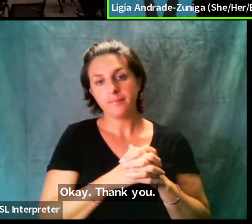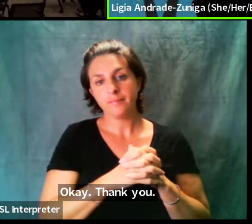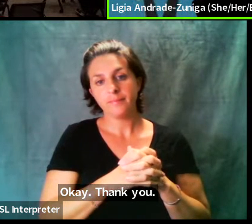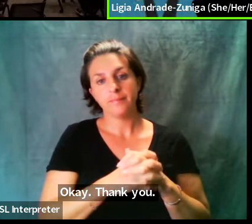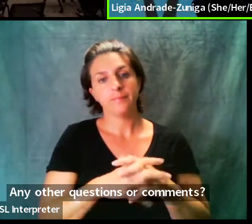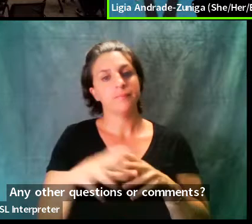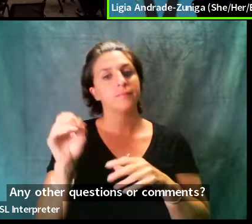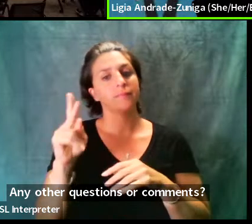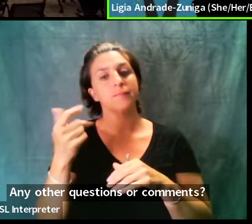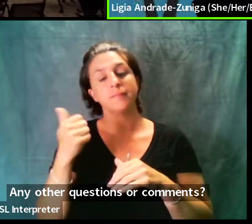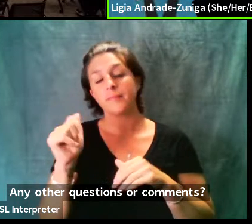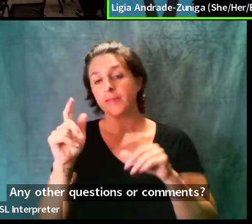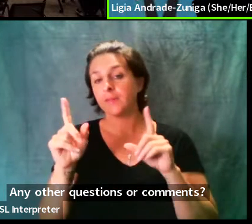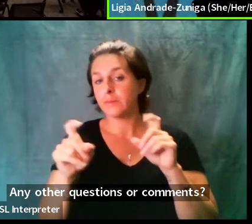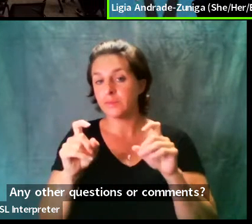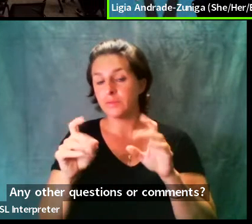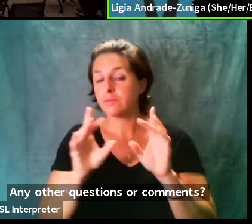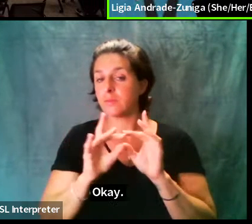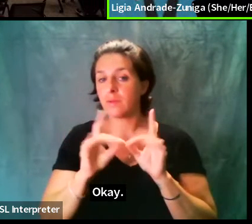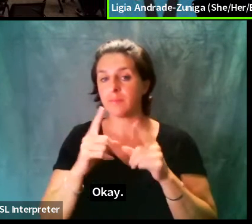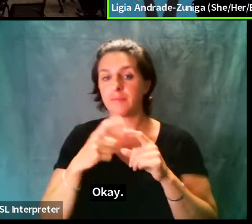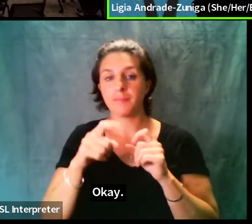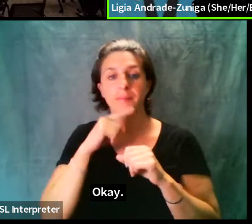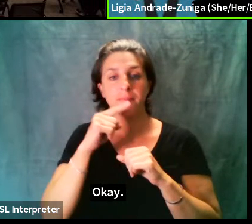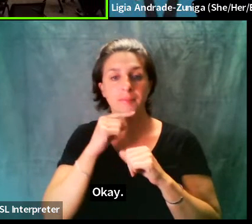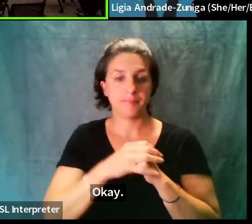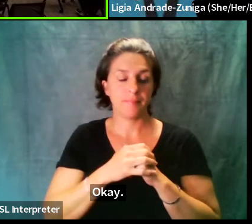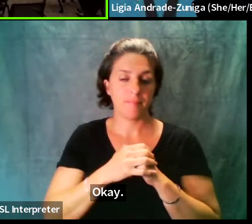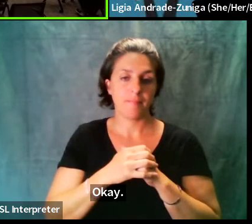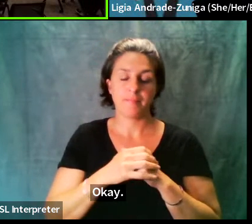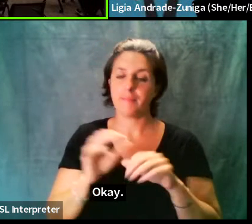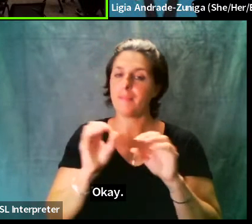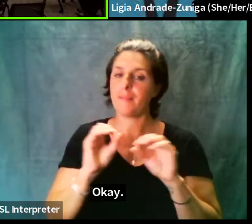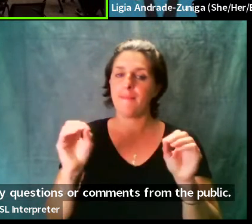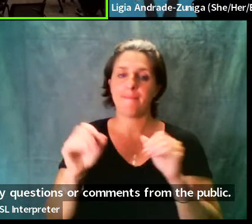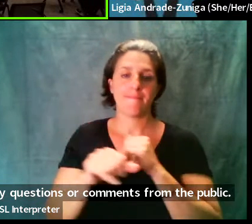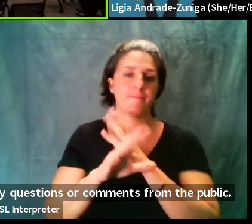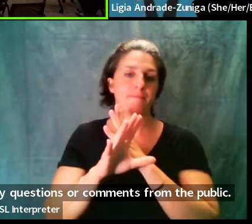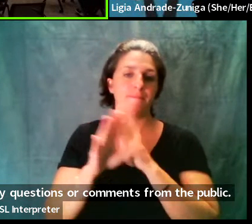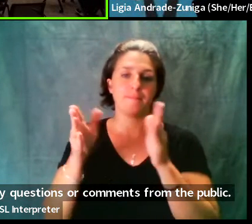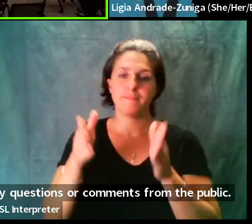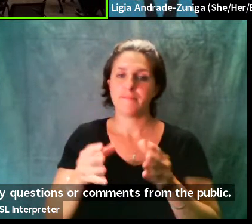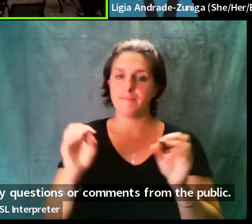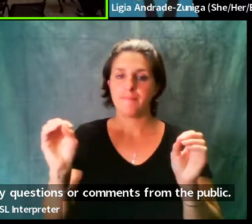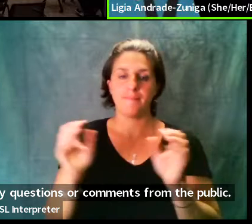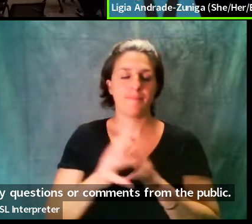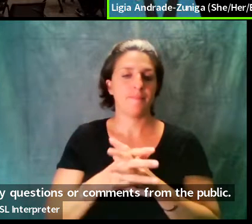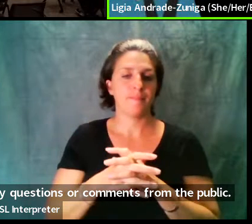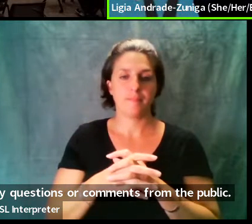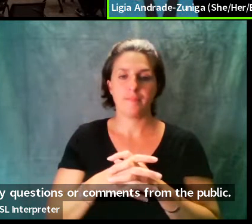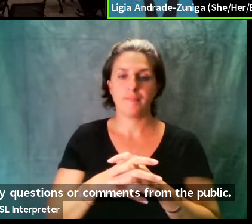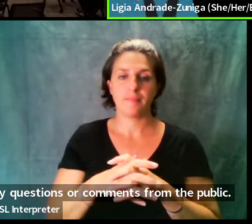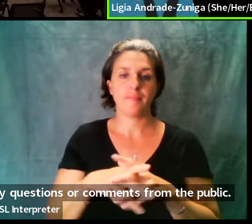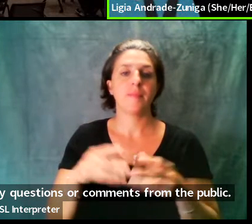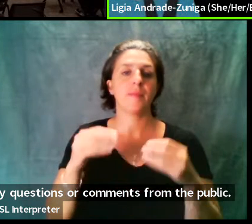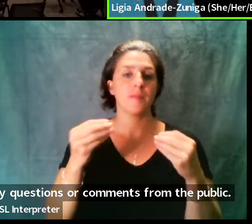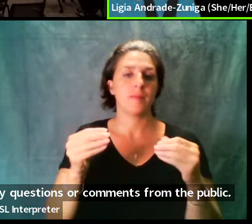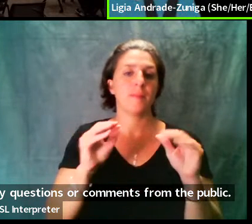Okay, any questions or comments from the public? There are none virtually or in person. Okay, I could take a